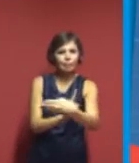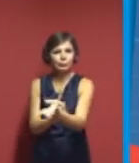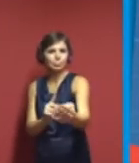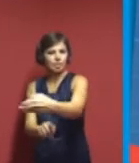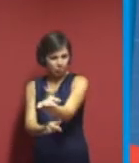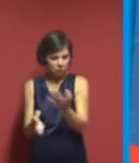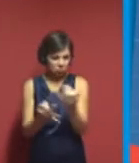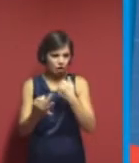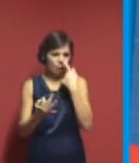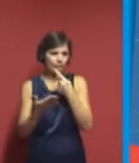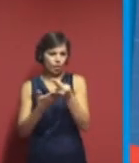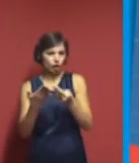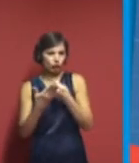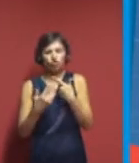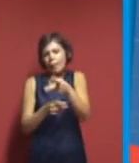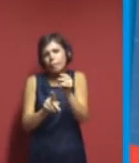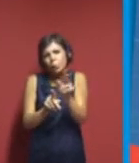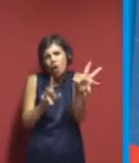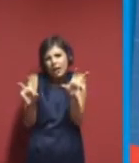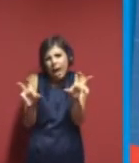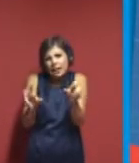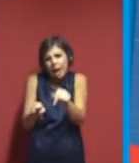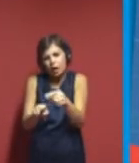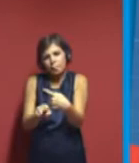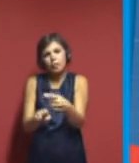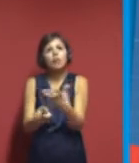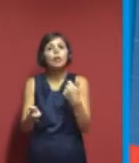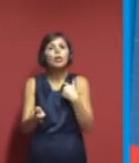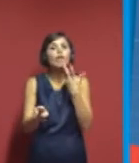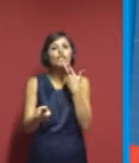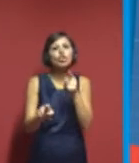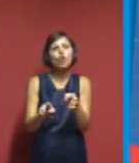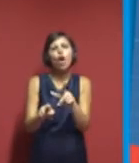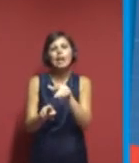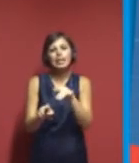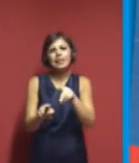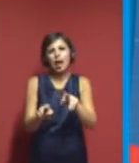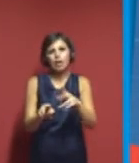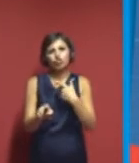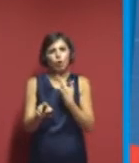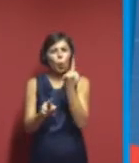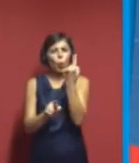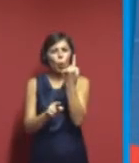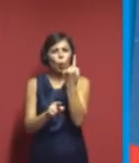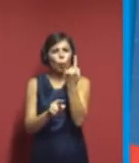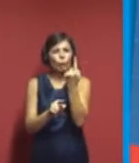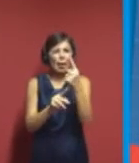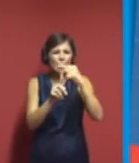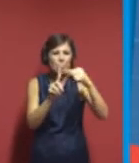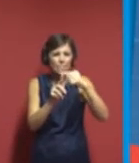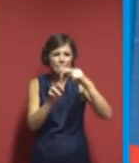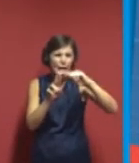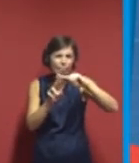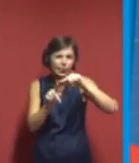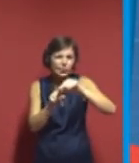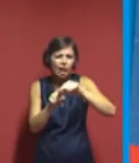3D LiDAR with a resolution of 1 megapixel per second that will maximum cost $4,000. And 3 special cameras mounted